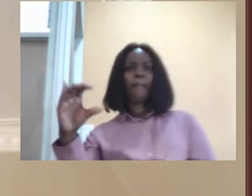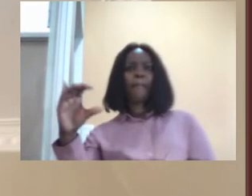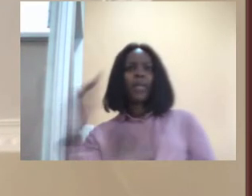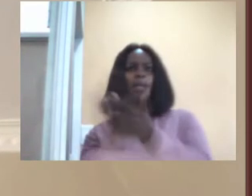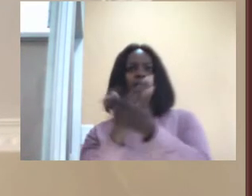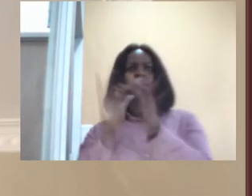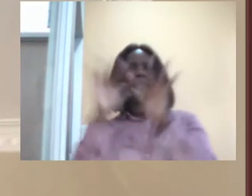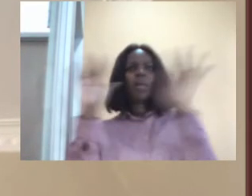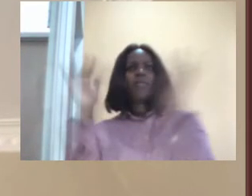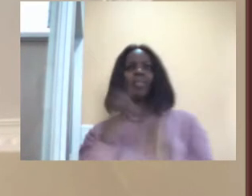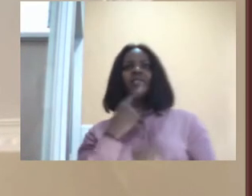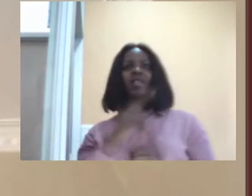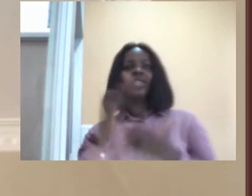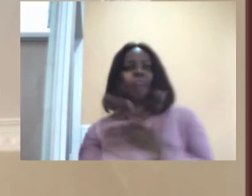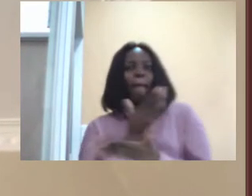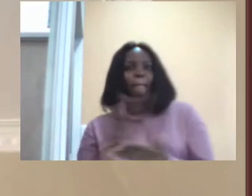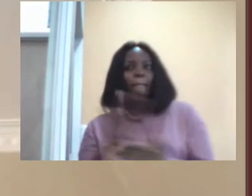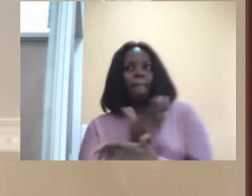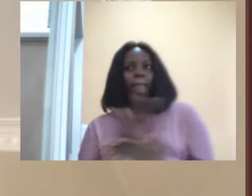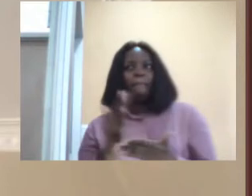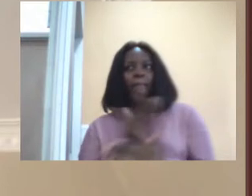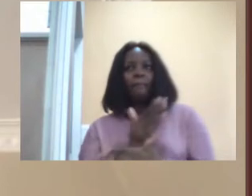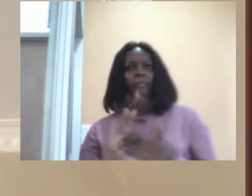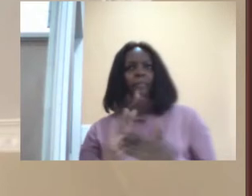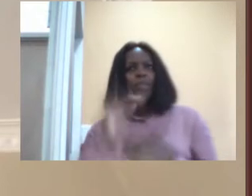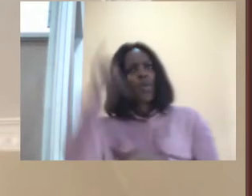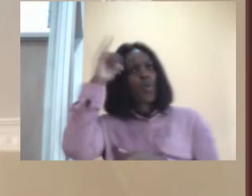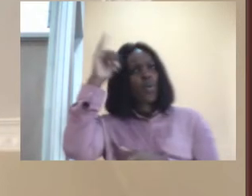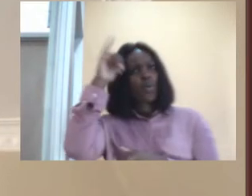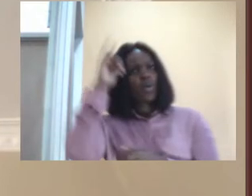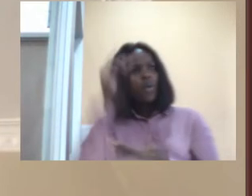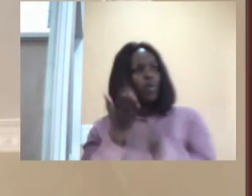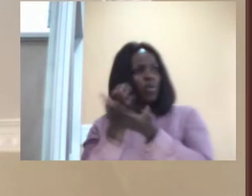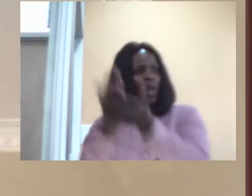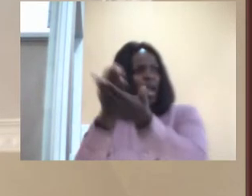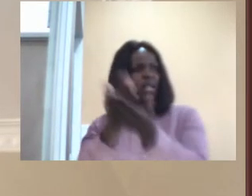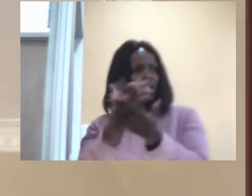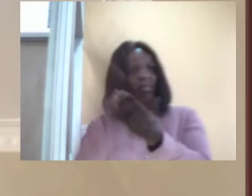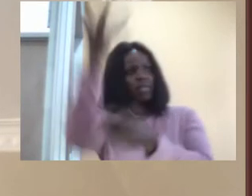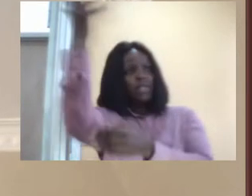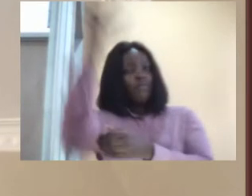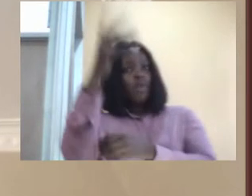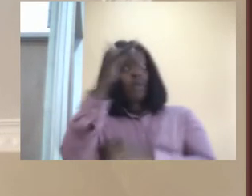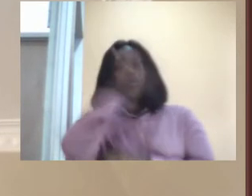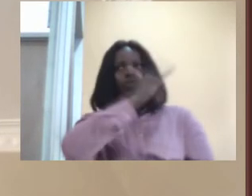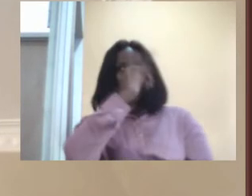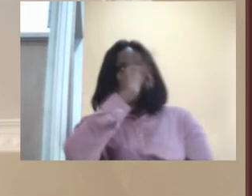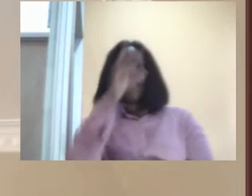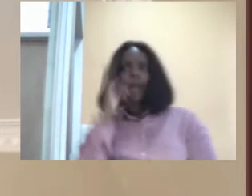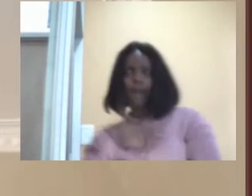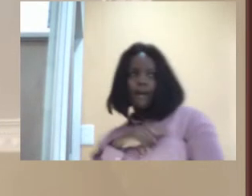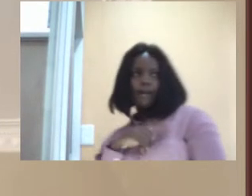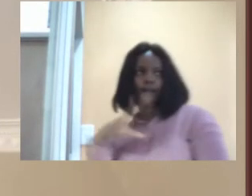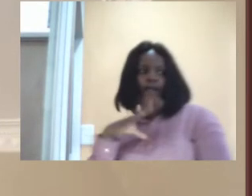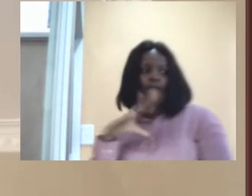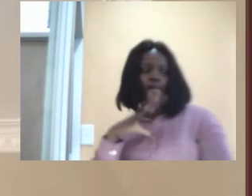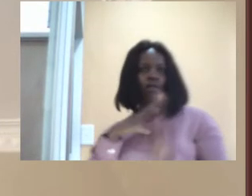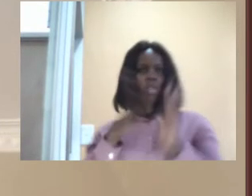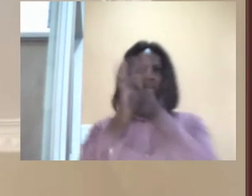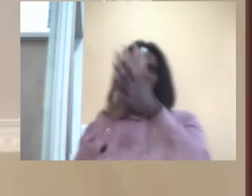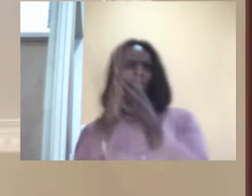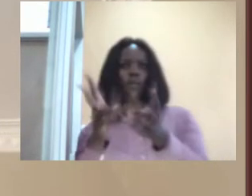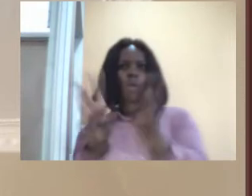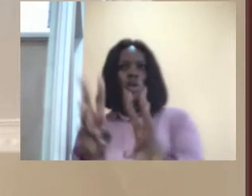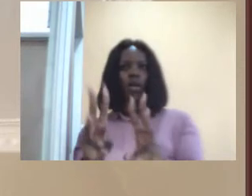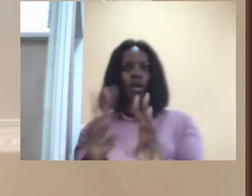individuals claiming that some of the cash that were donated were stolen, which was a lie, which was trying just to